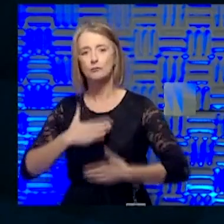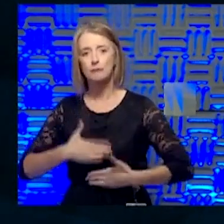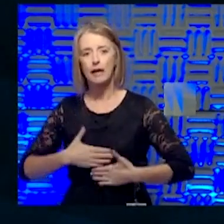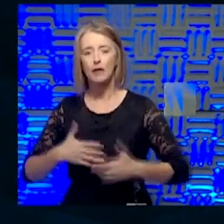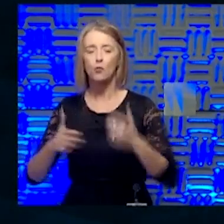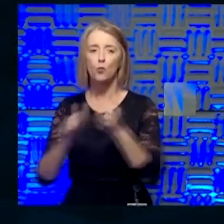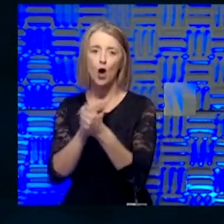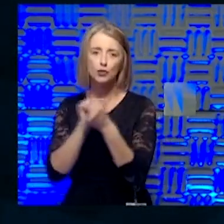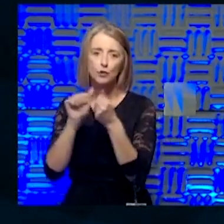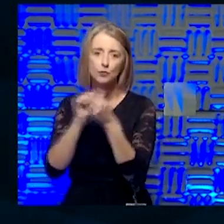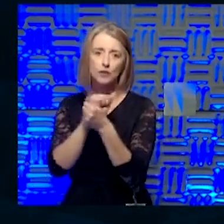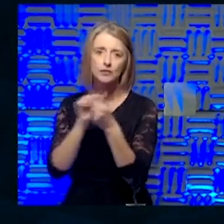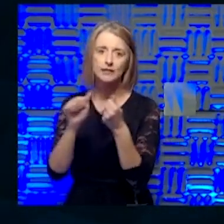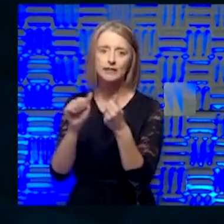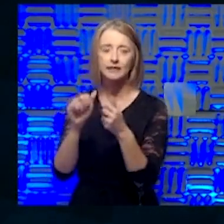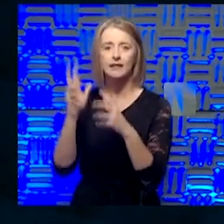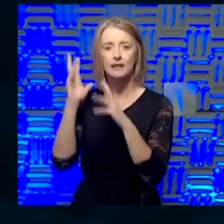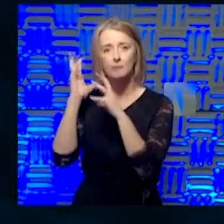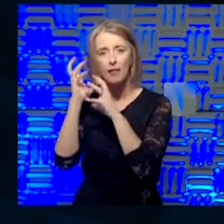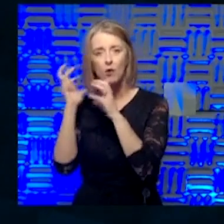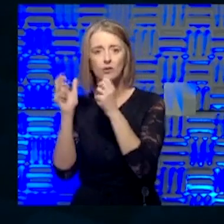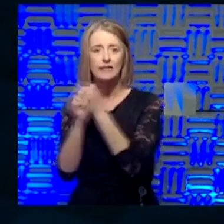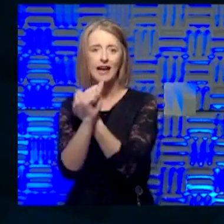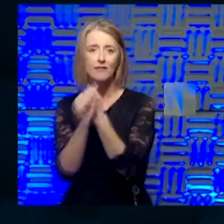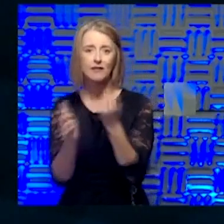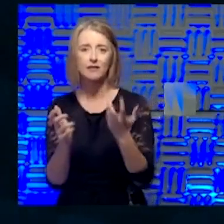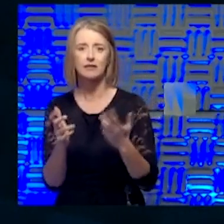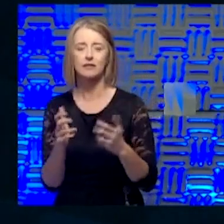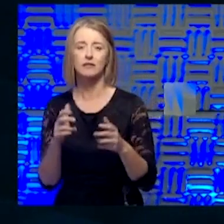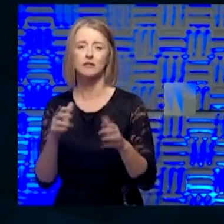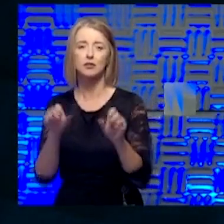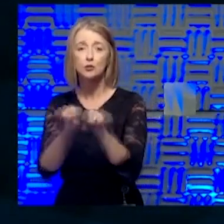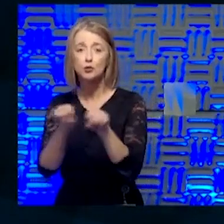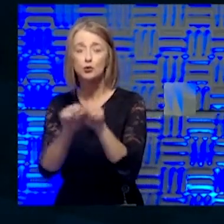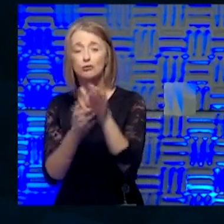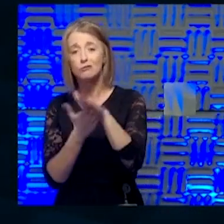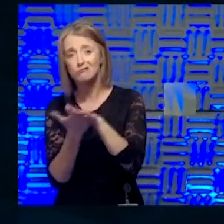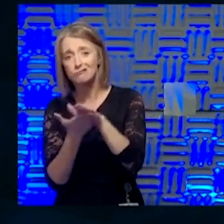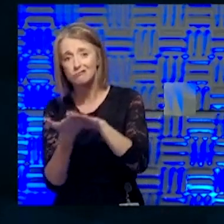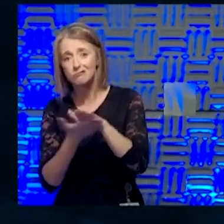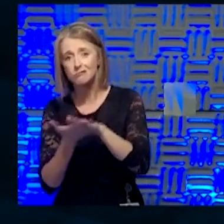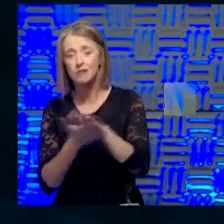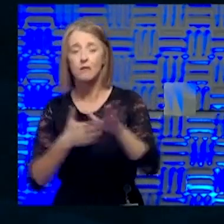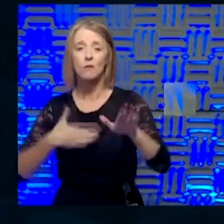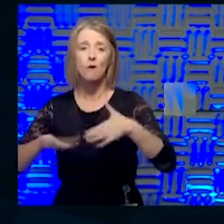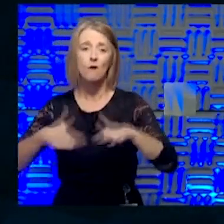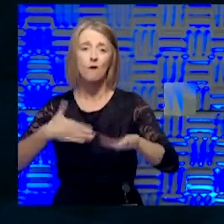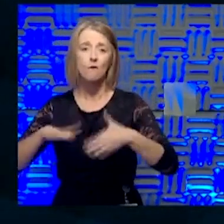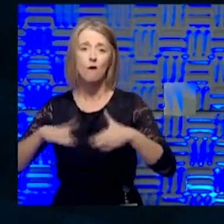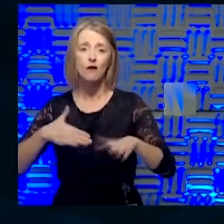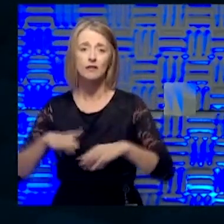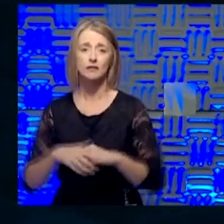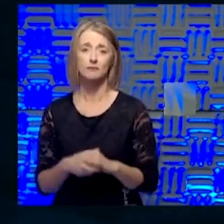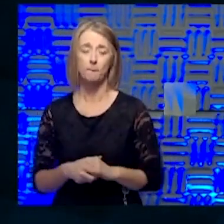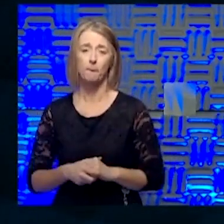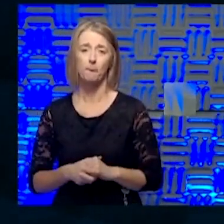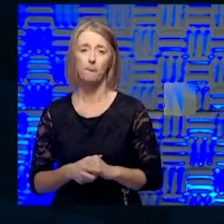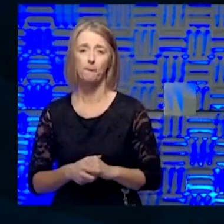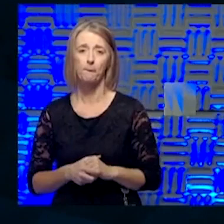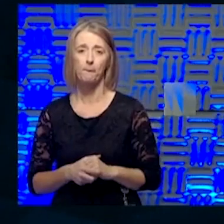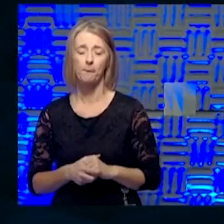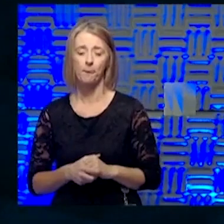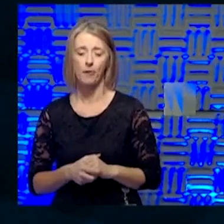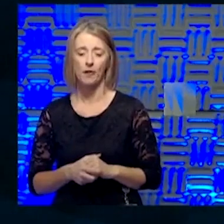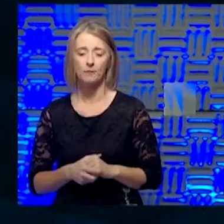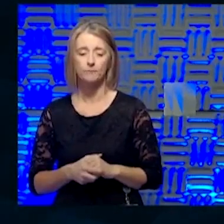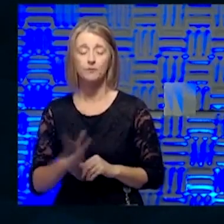My niece was telling us yesterday. Wash the bottom of your shoes. We've been out walking, and it's just so